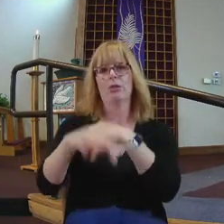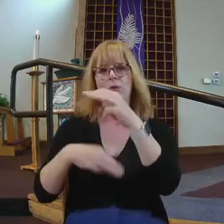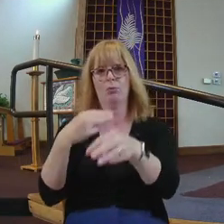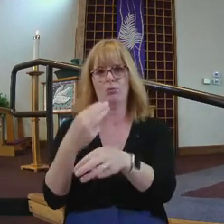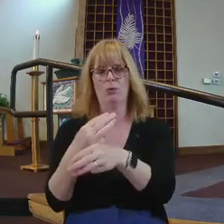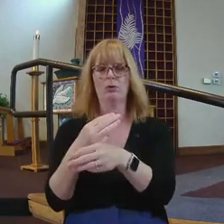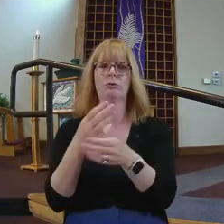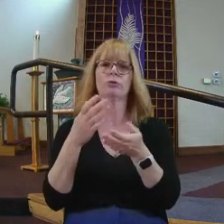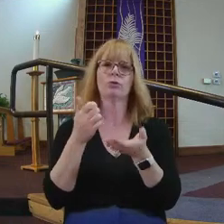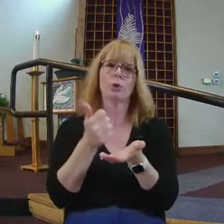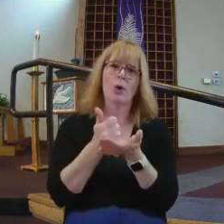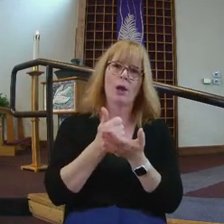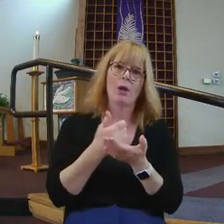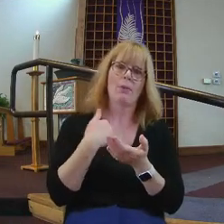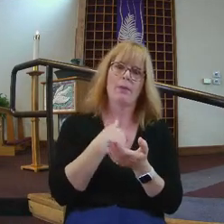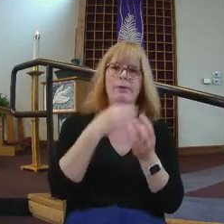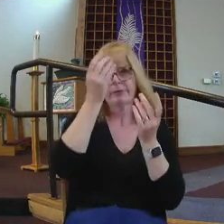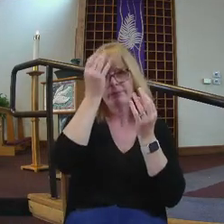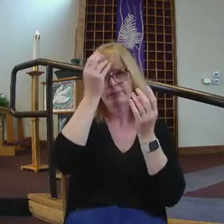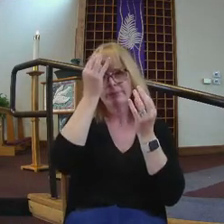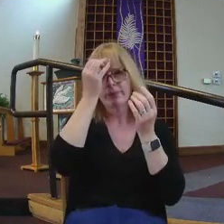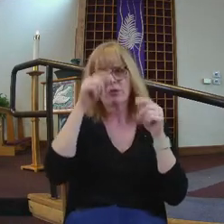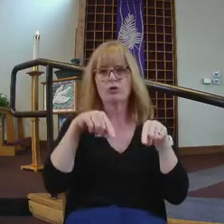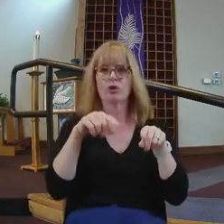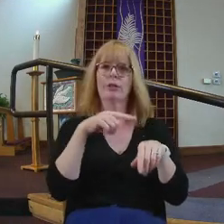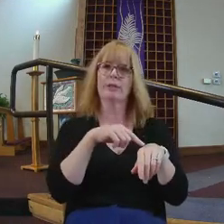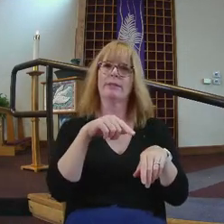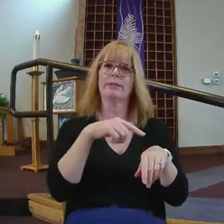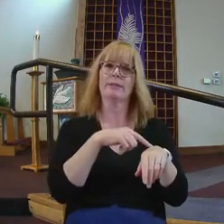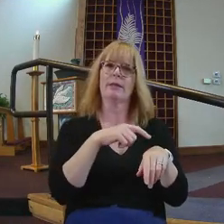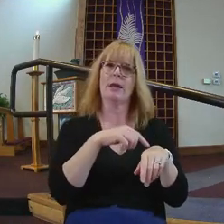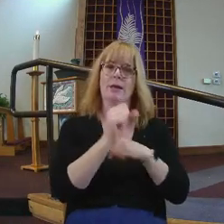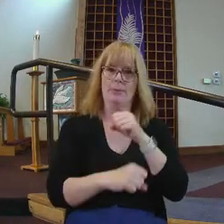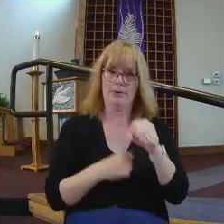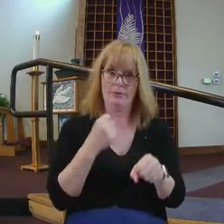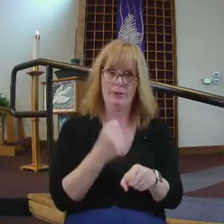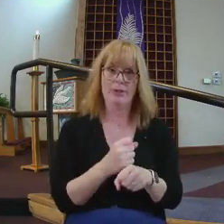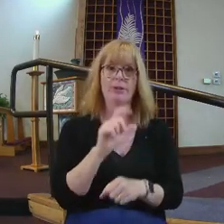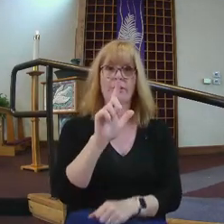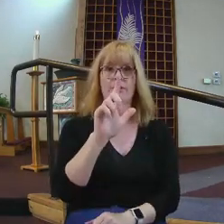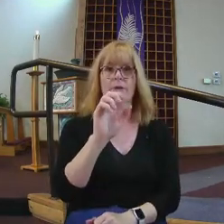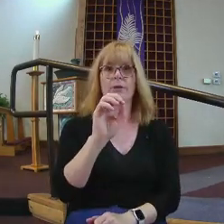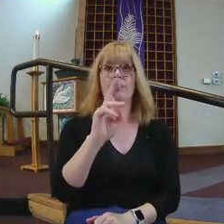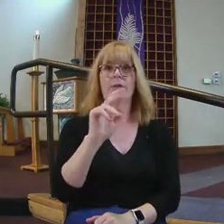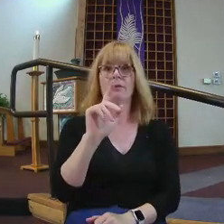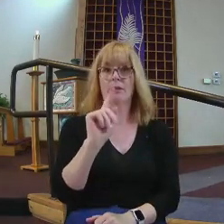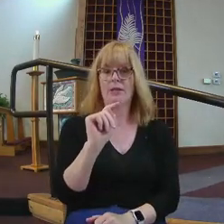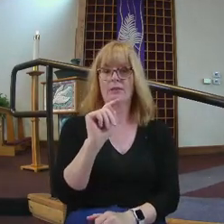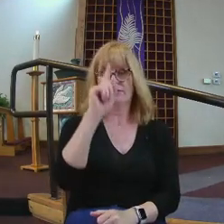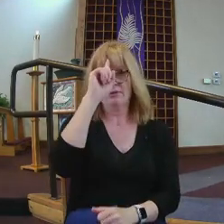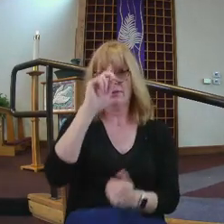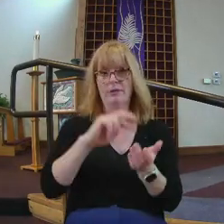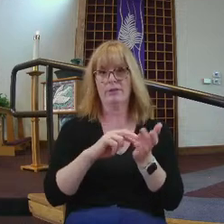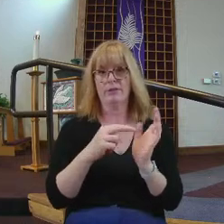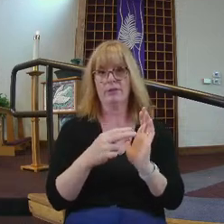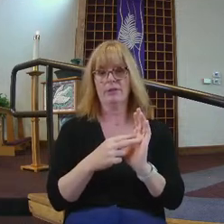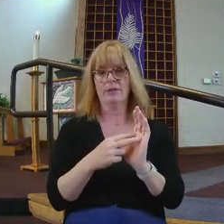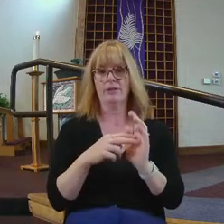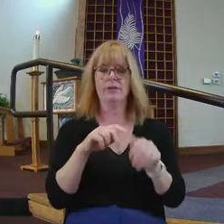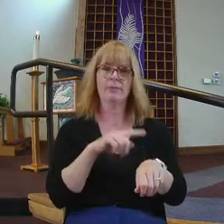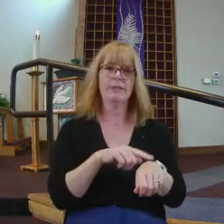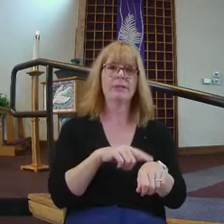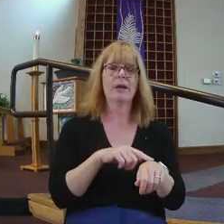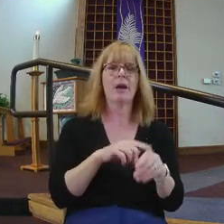reflect and during this season. You see, Lent is intended to be a time that helps us be